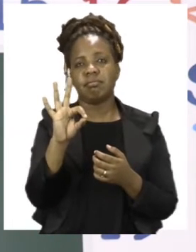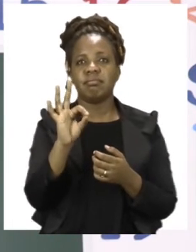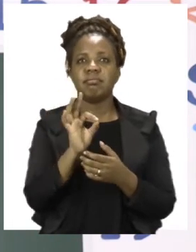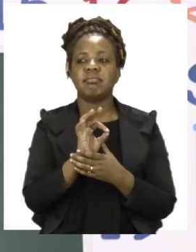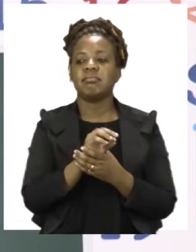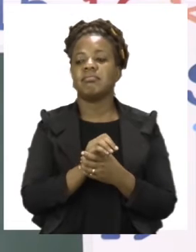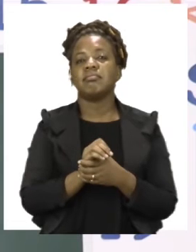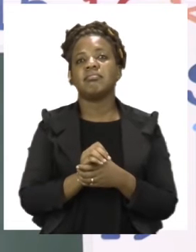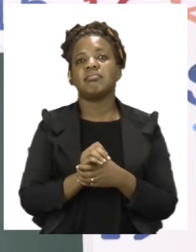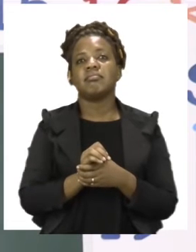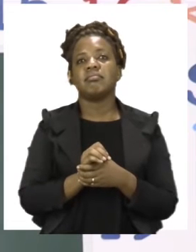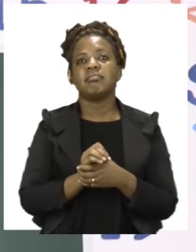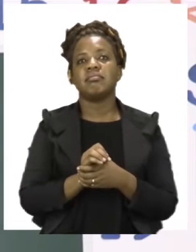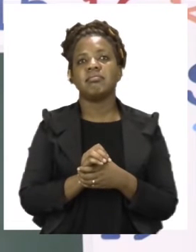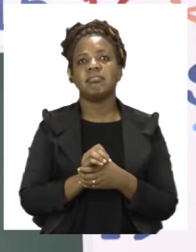439.